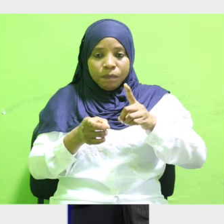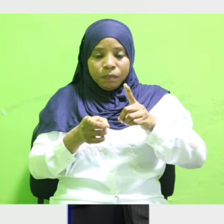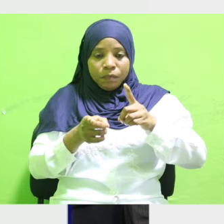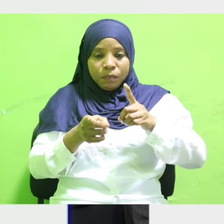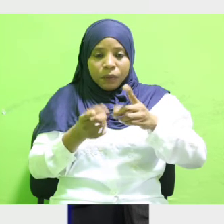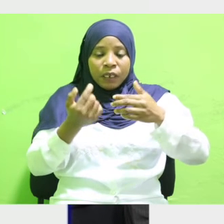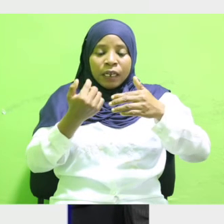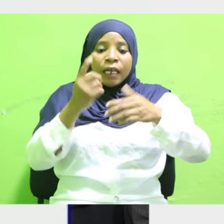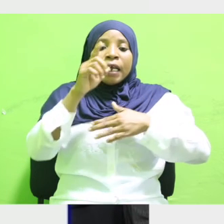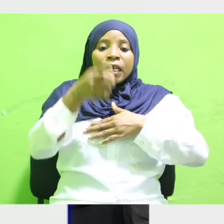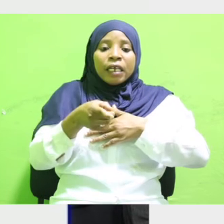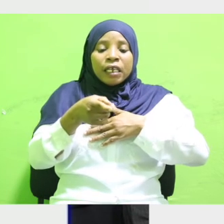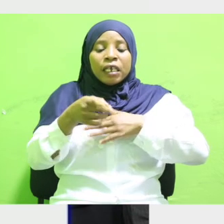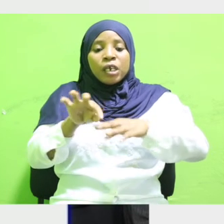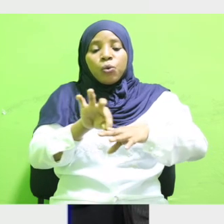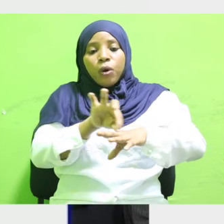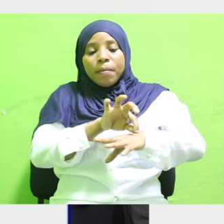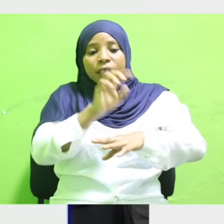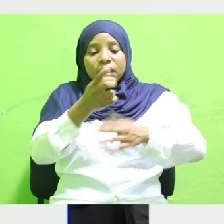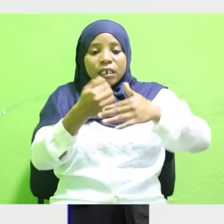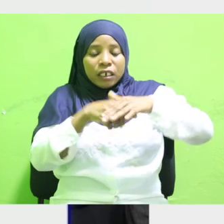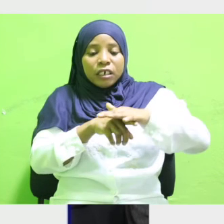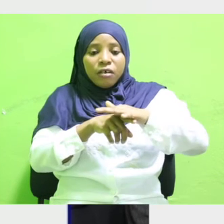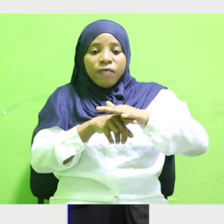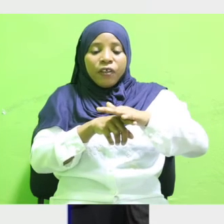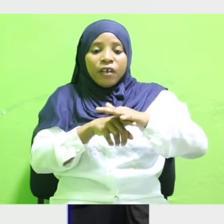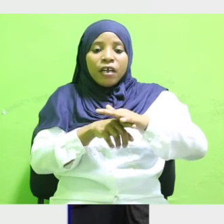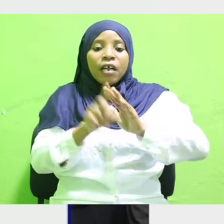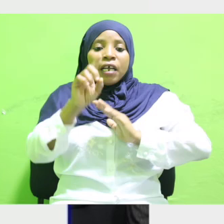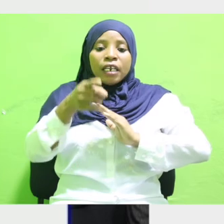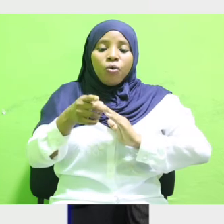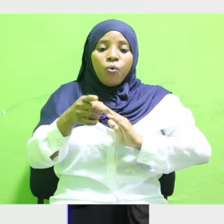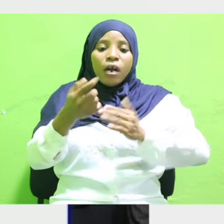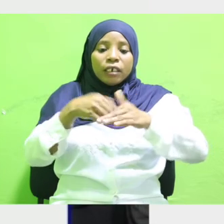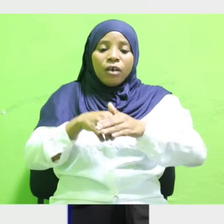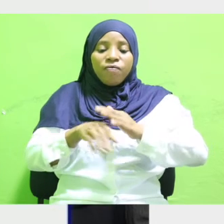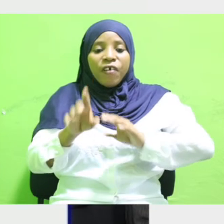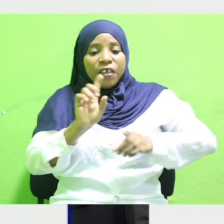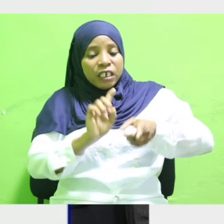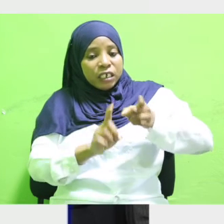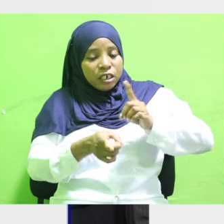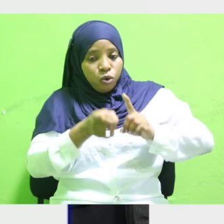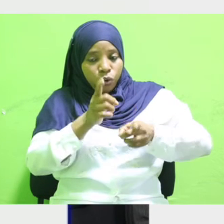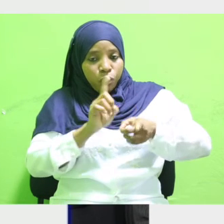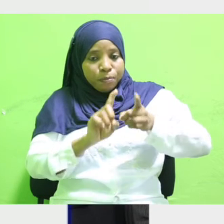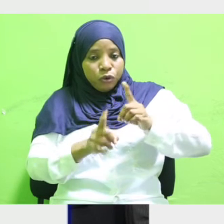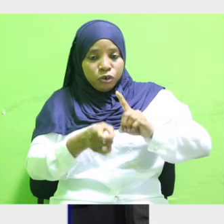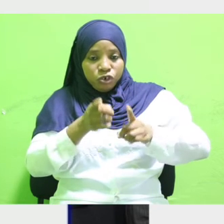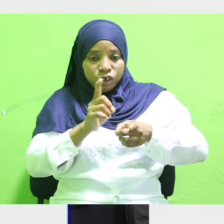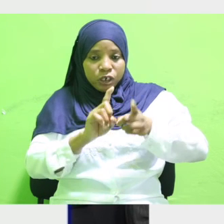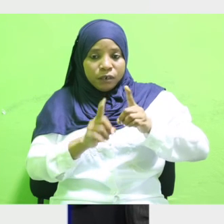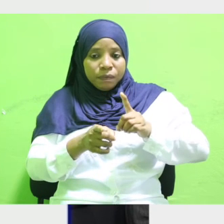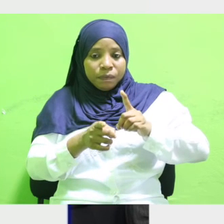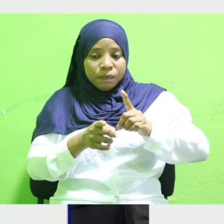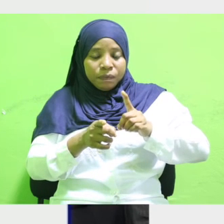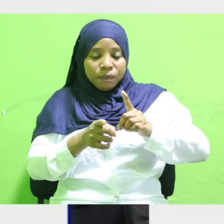muscles contract and relax, it can help with the movement. So another function of skeleton is to aid